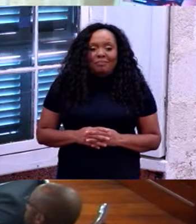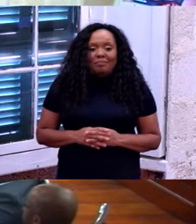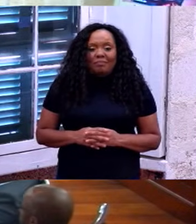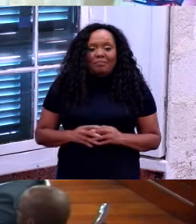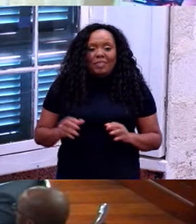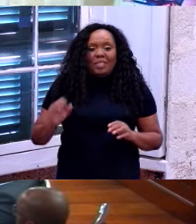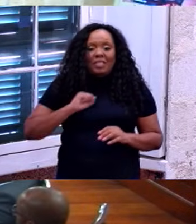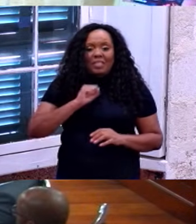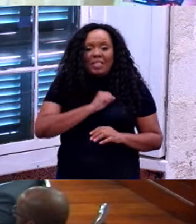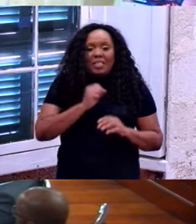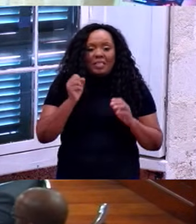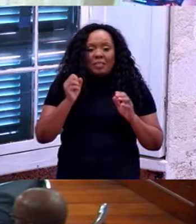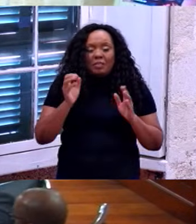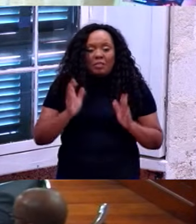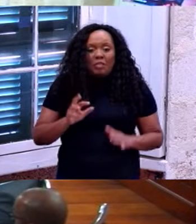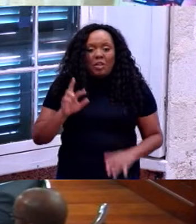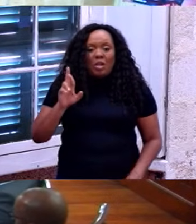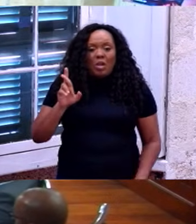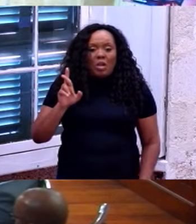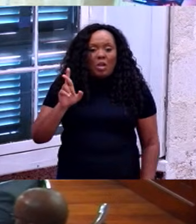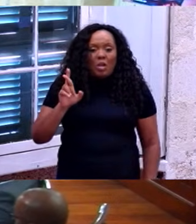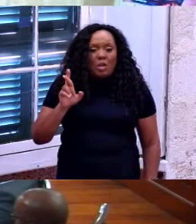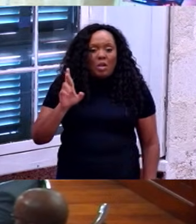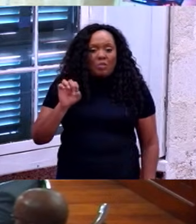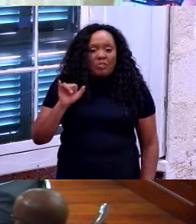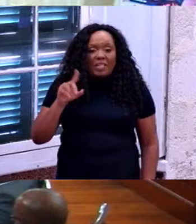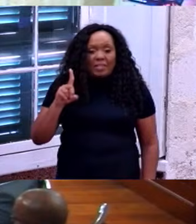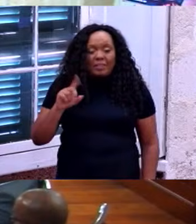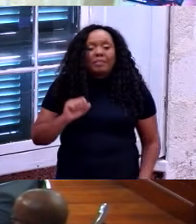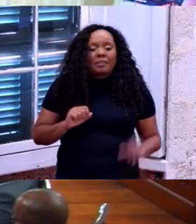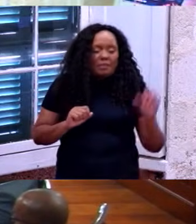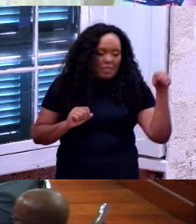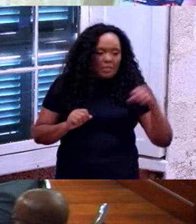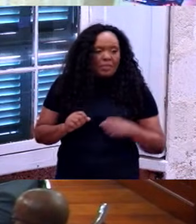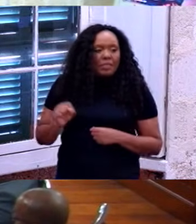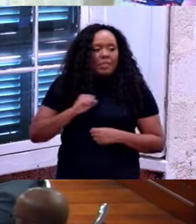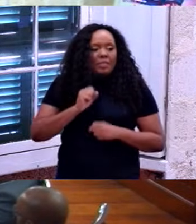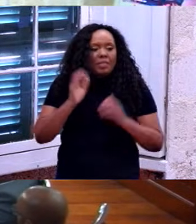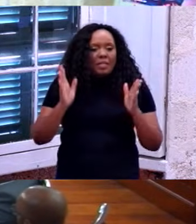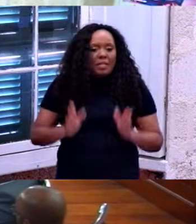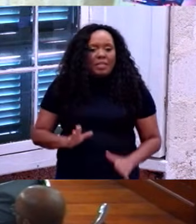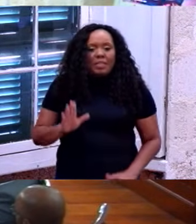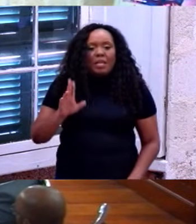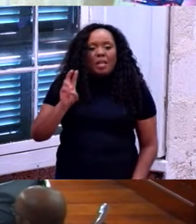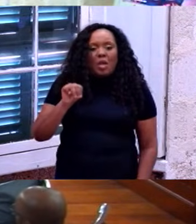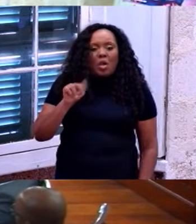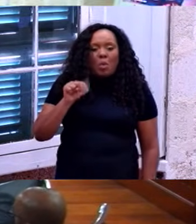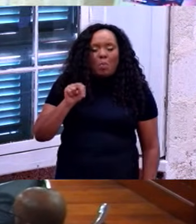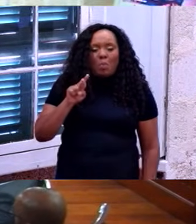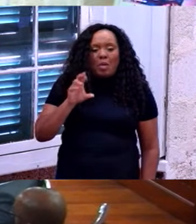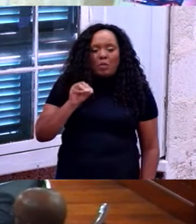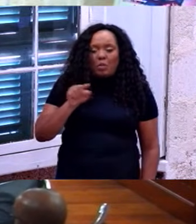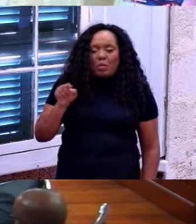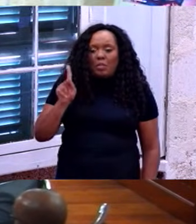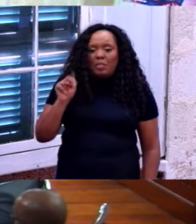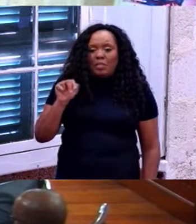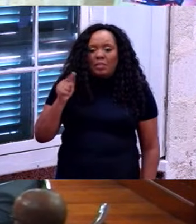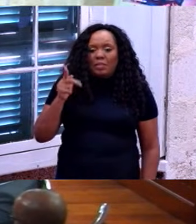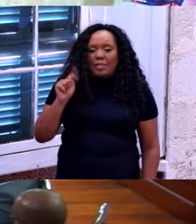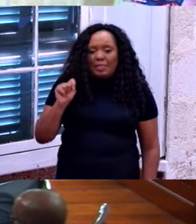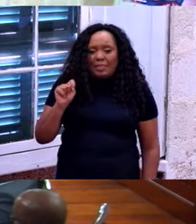Senator Reid. Yes. Senator Dr. Chantal Monroe Knight.